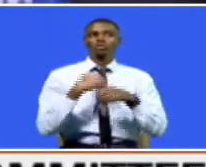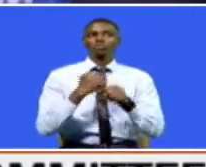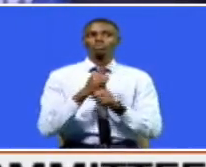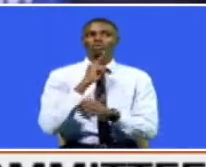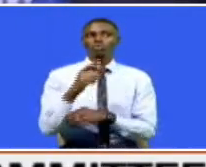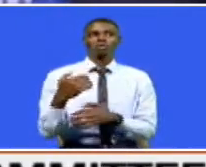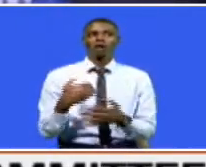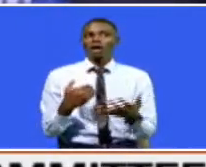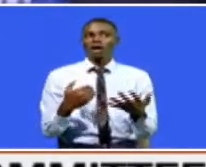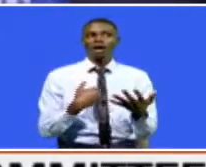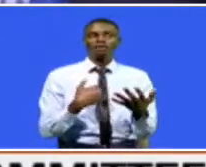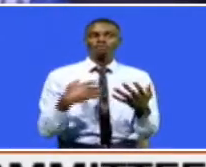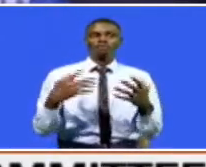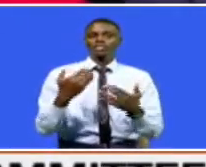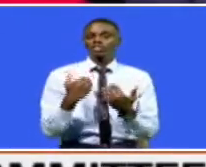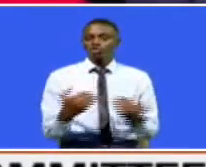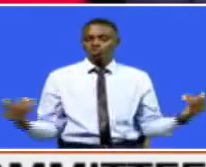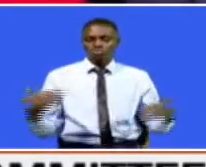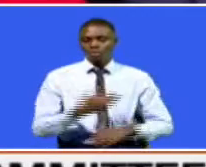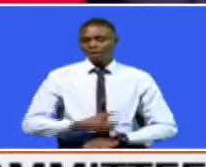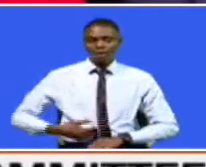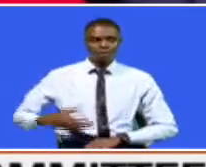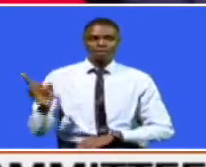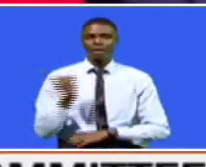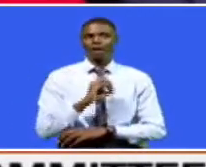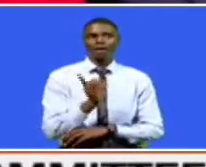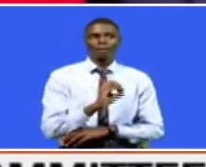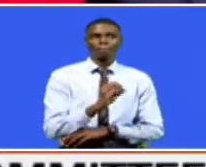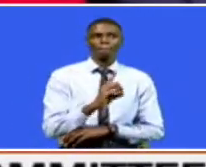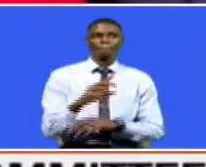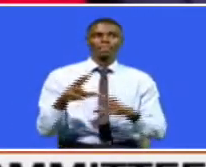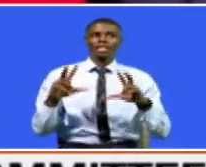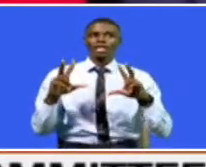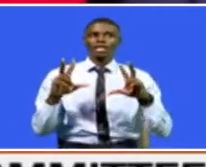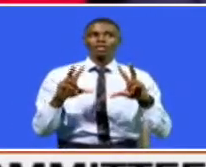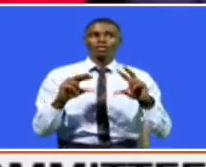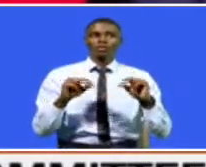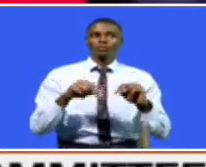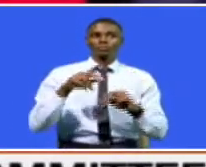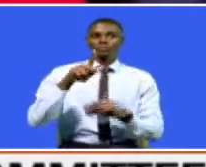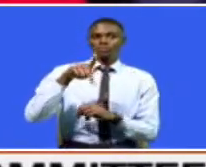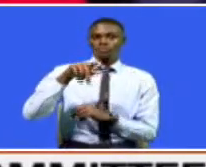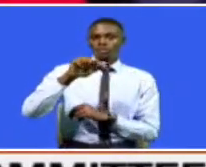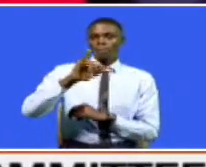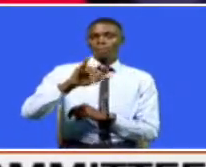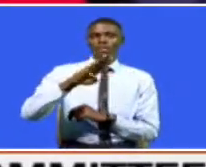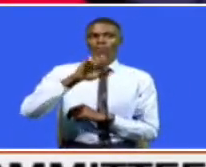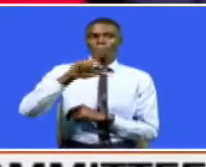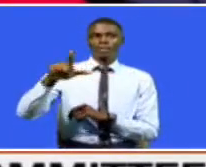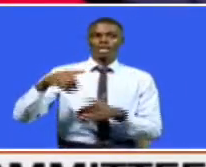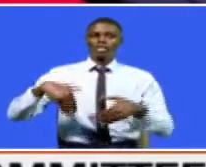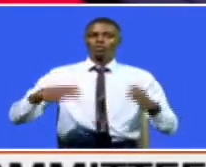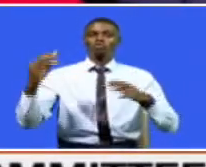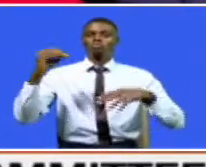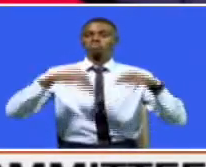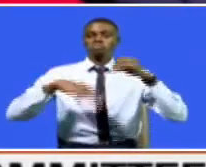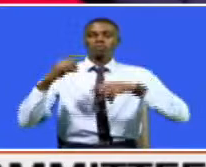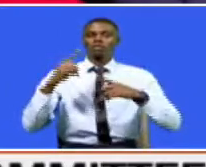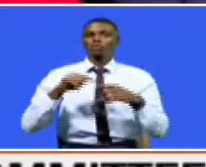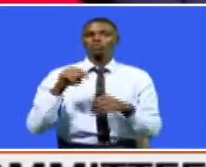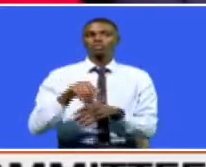we don't have kids going home hungry. There will be no parallel pay bill and means of making contribution to this